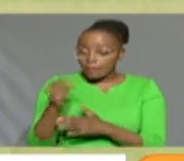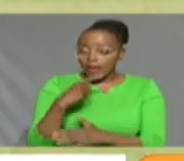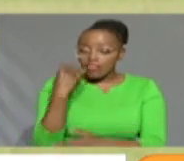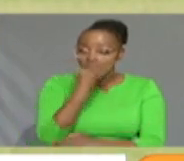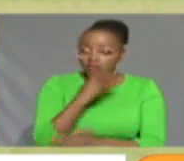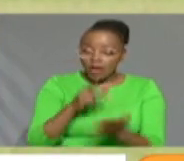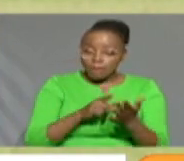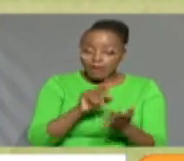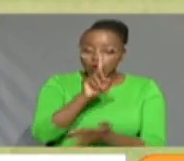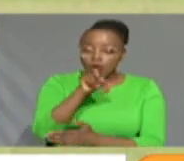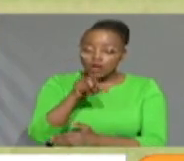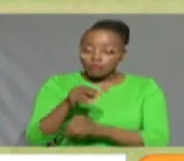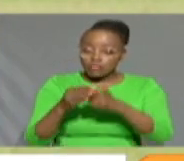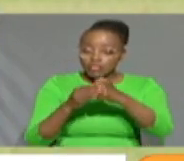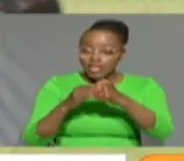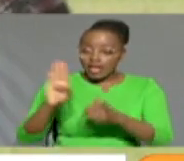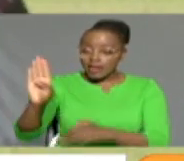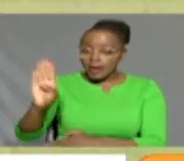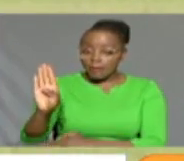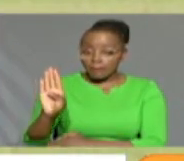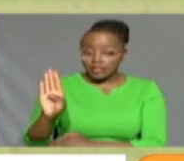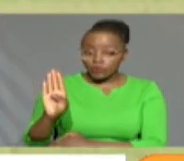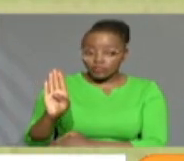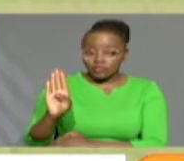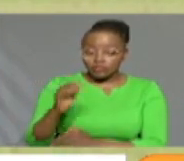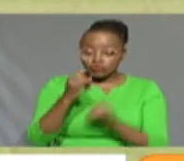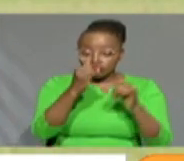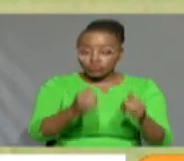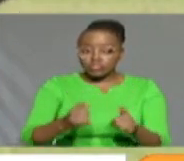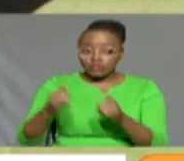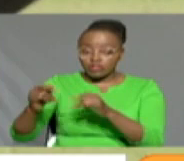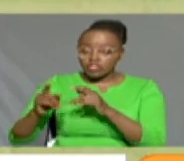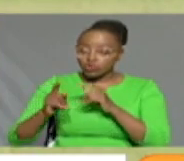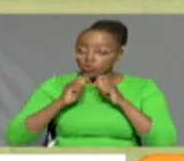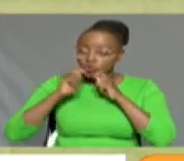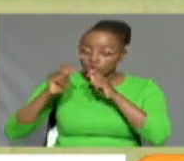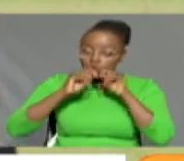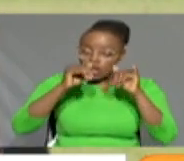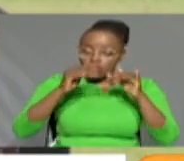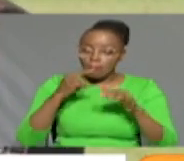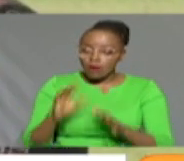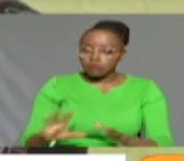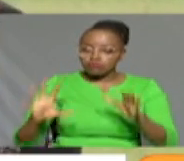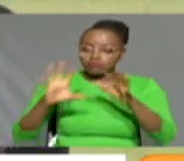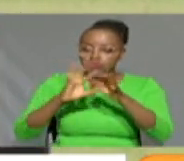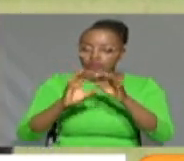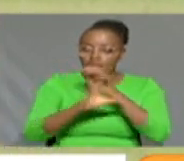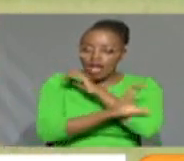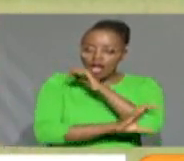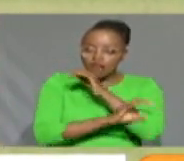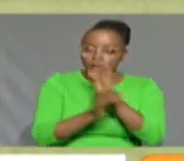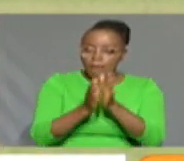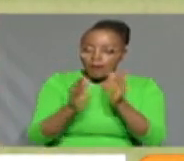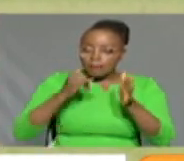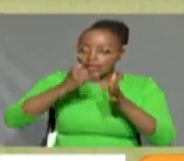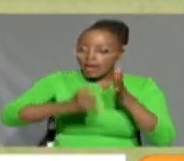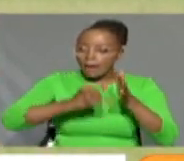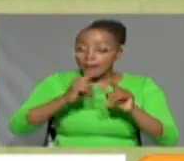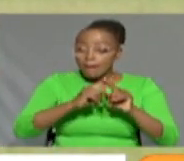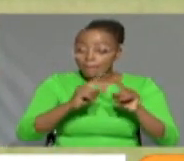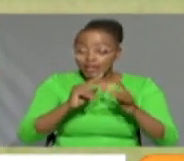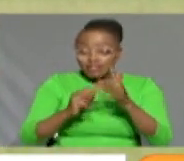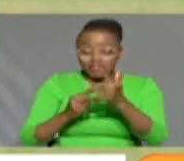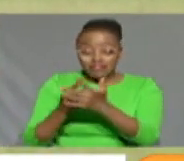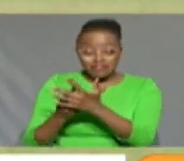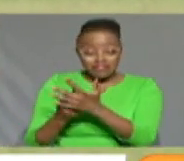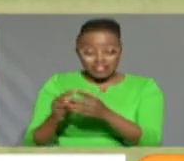paid 1.9 billion shillings to individual cane farmers attached to the country's public millers, but failed